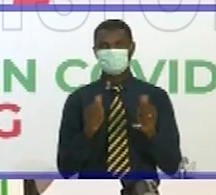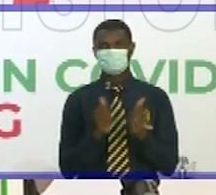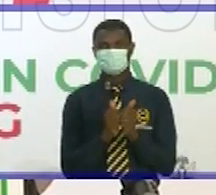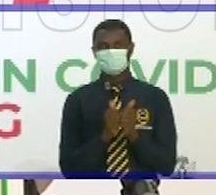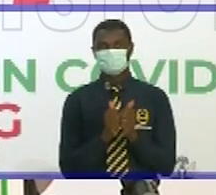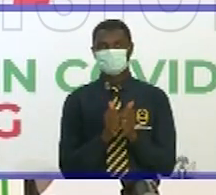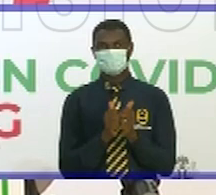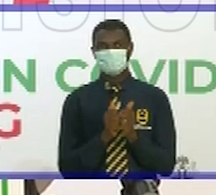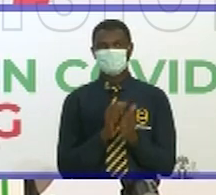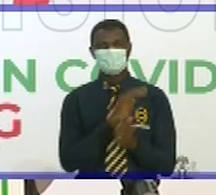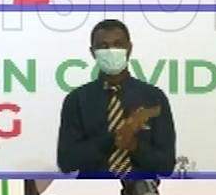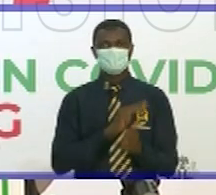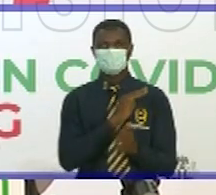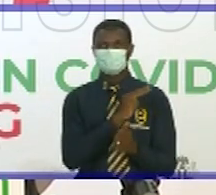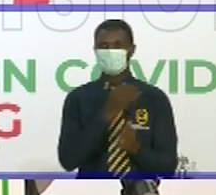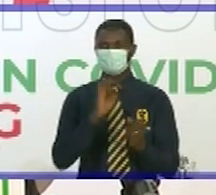Ministry of Health